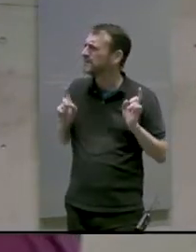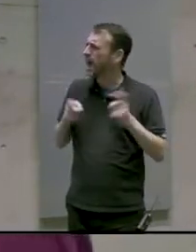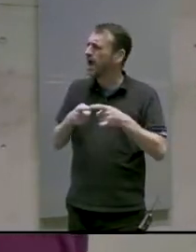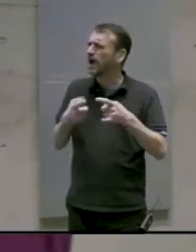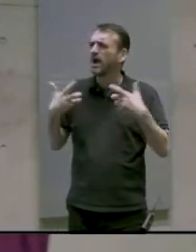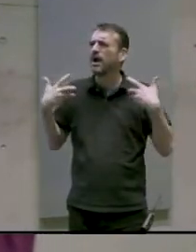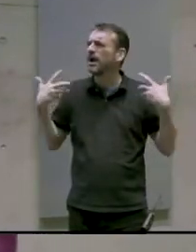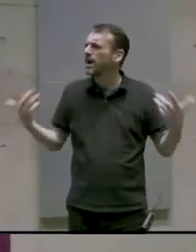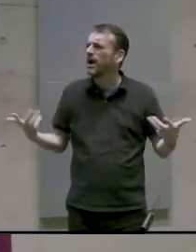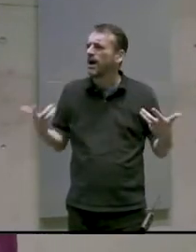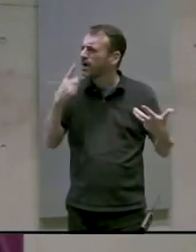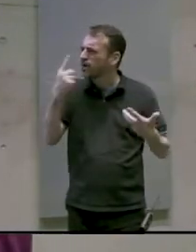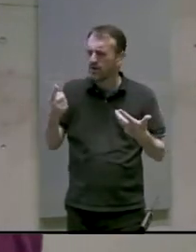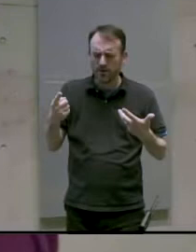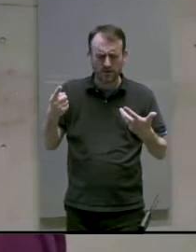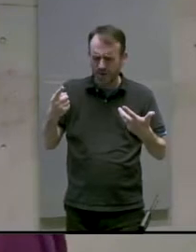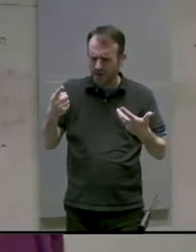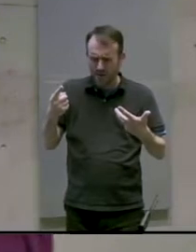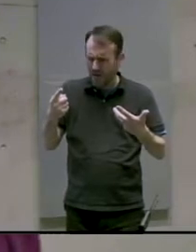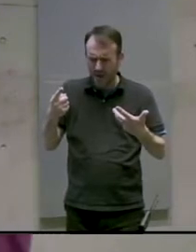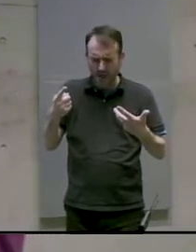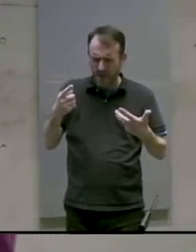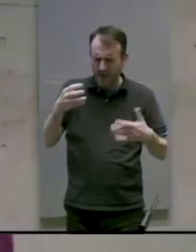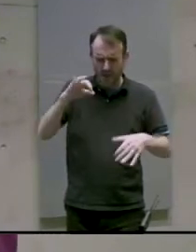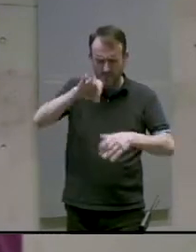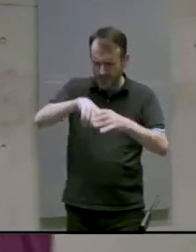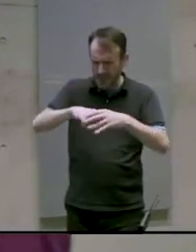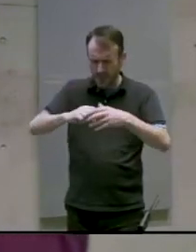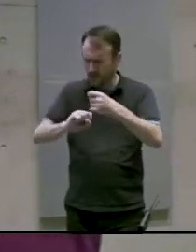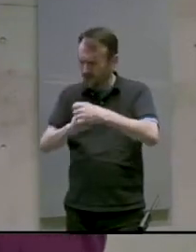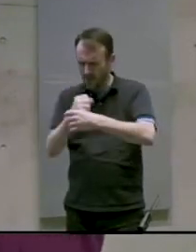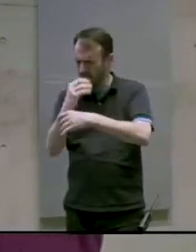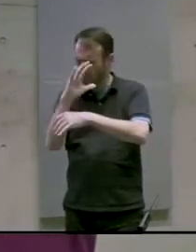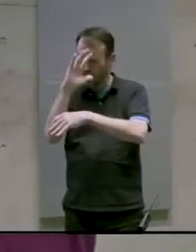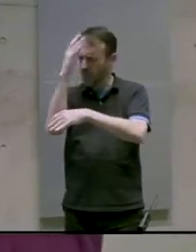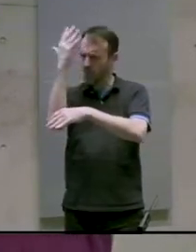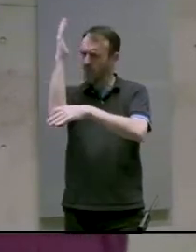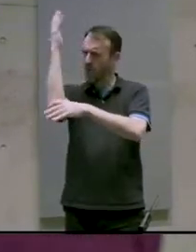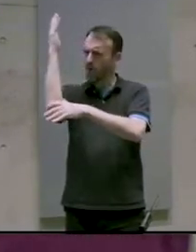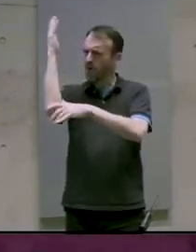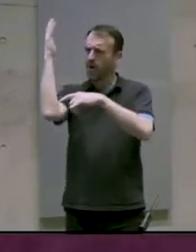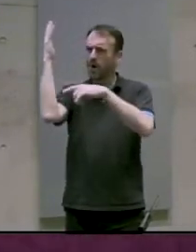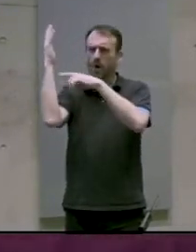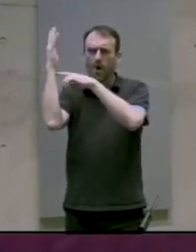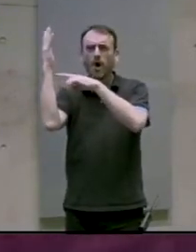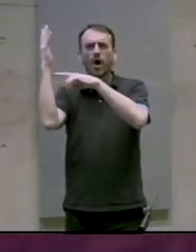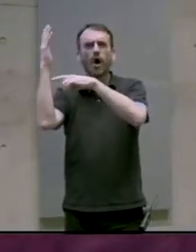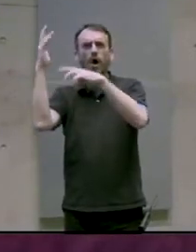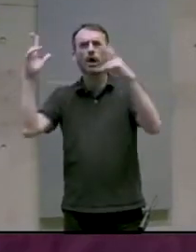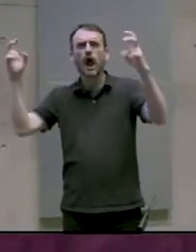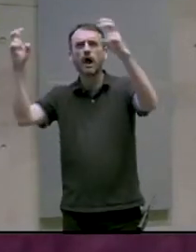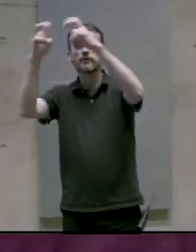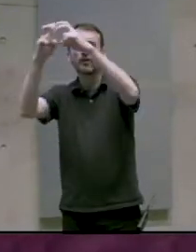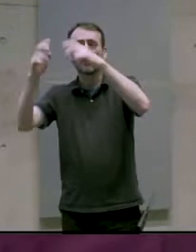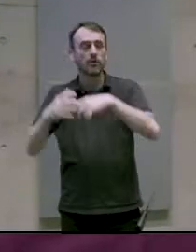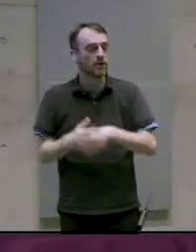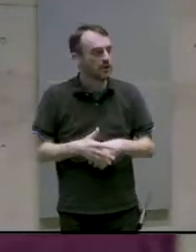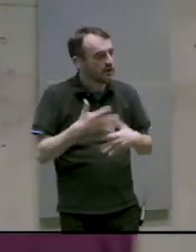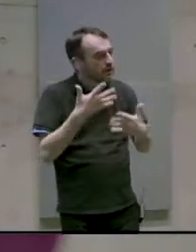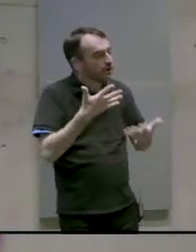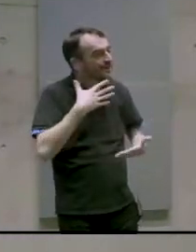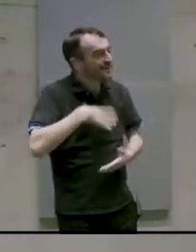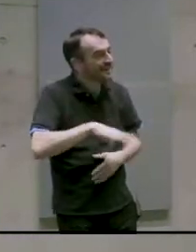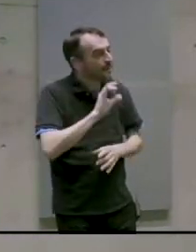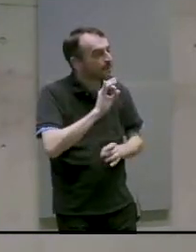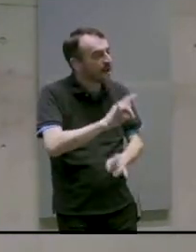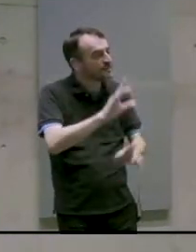a magical beanstalk to get to the cloud castle, and it was like, you should have found the magic bean. I thought that was obvious,